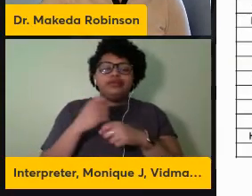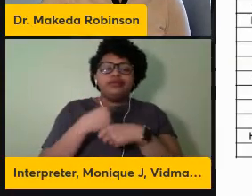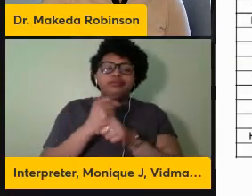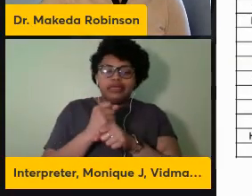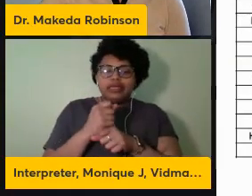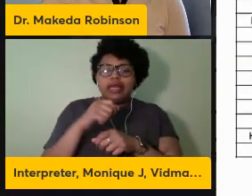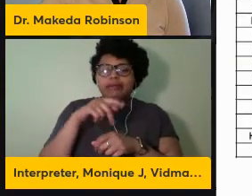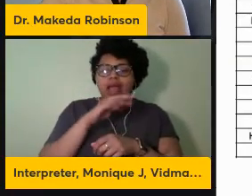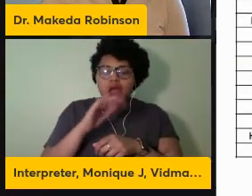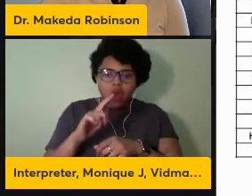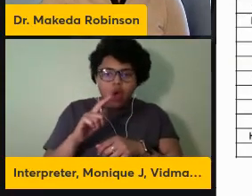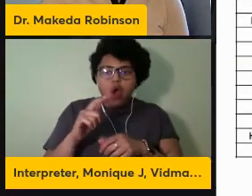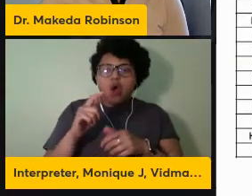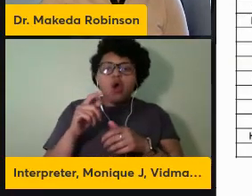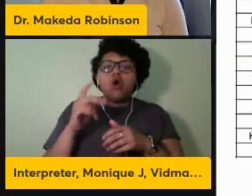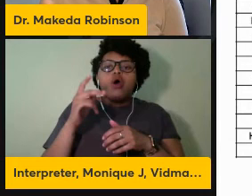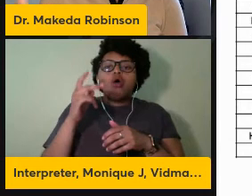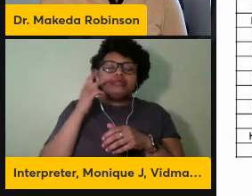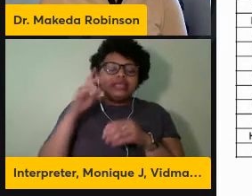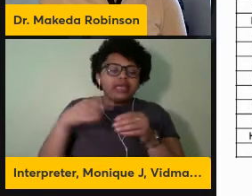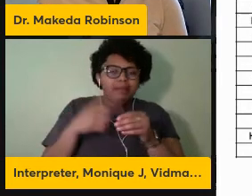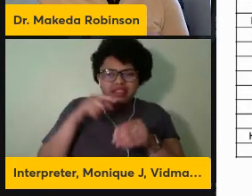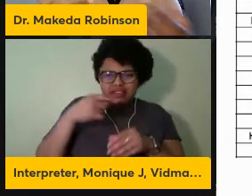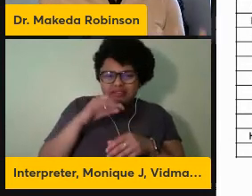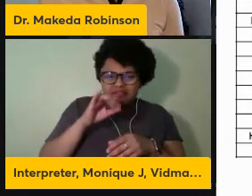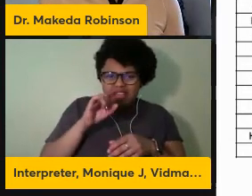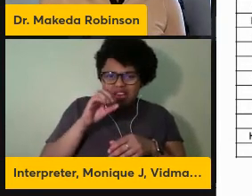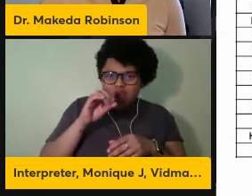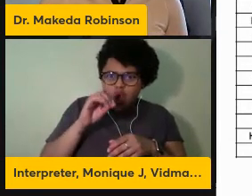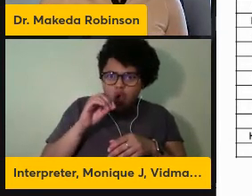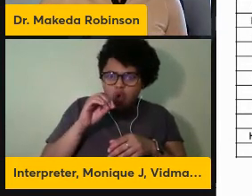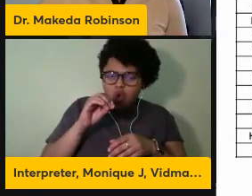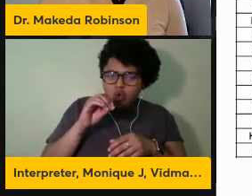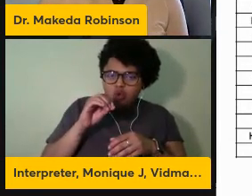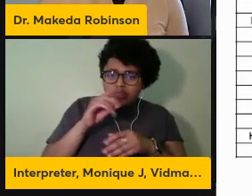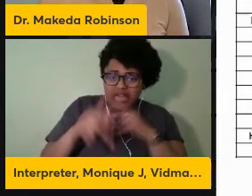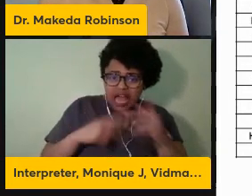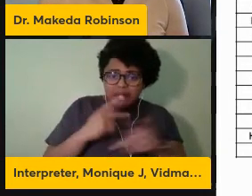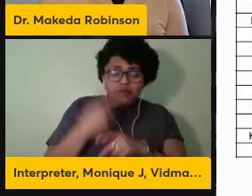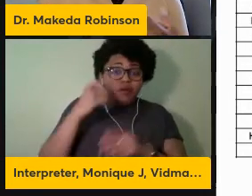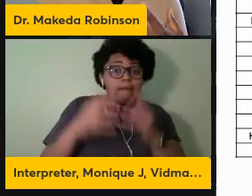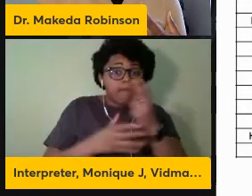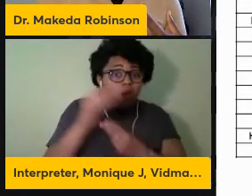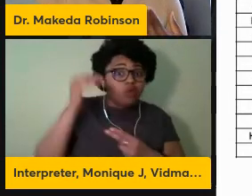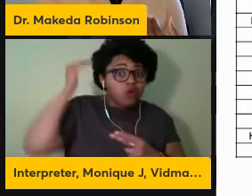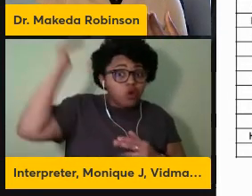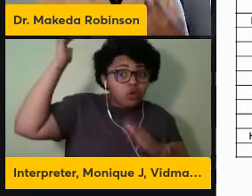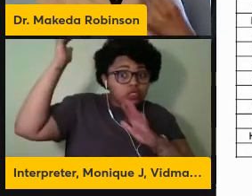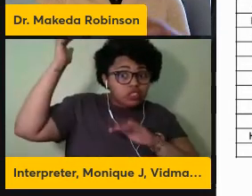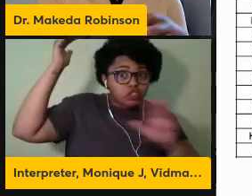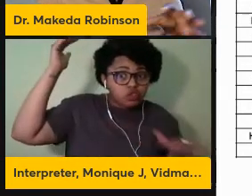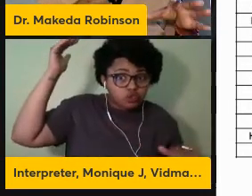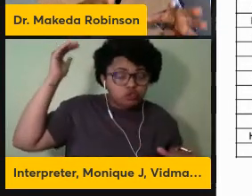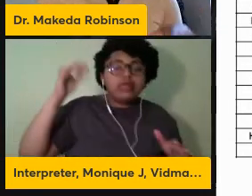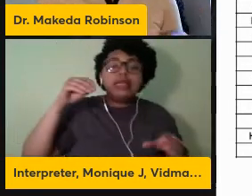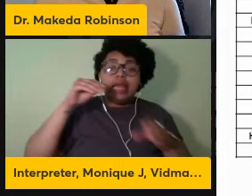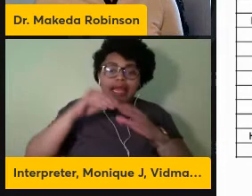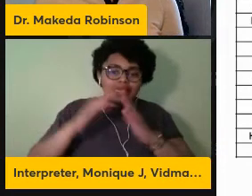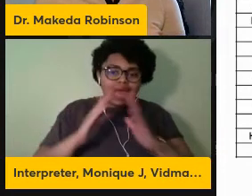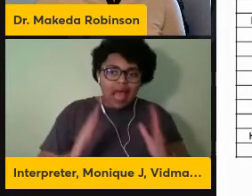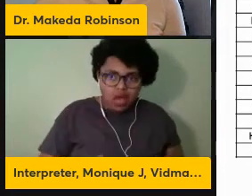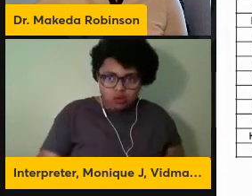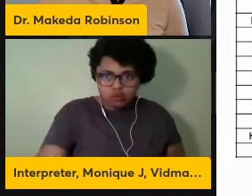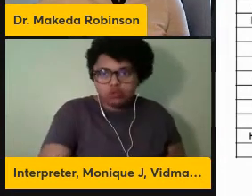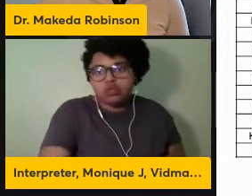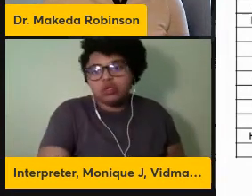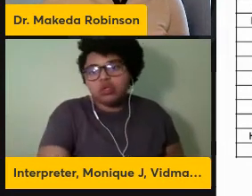immunophenotype the immune responses in both adults and children within households, and really wanted to delve deeper into